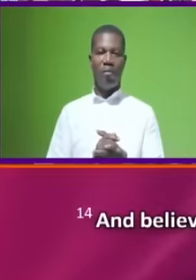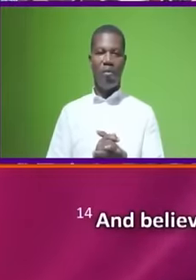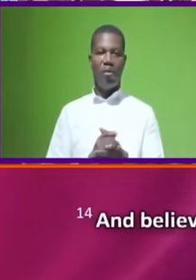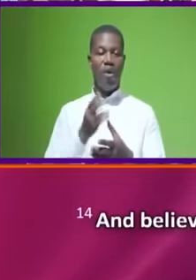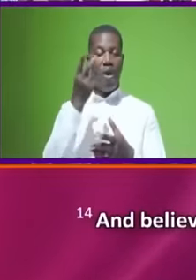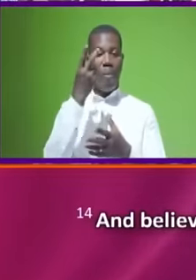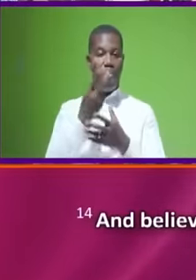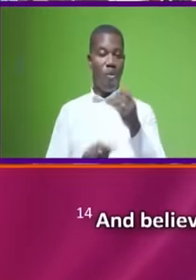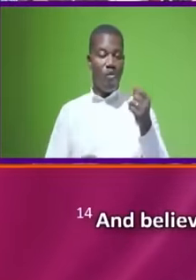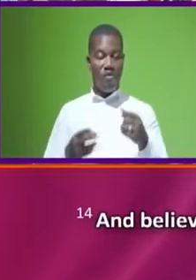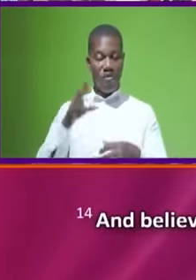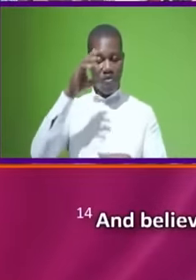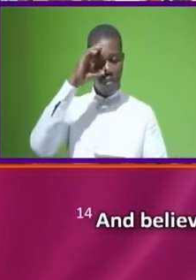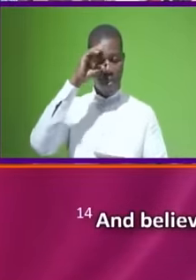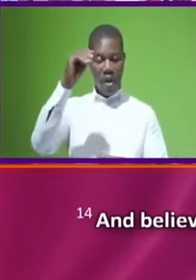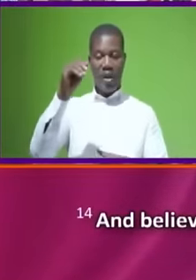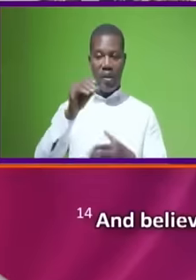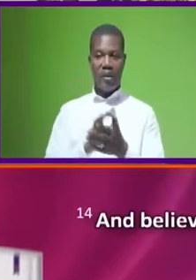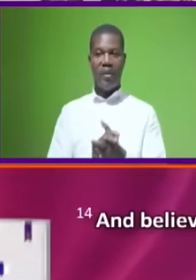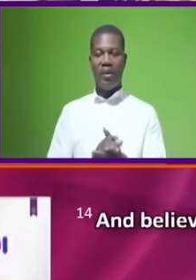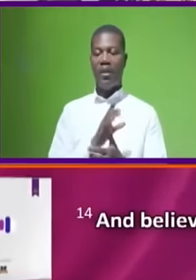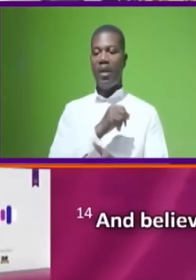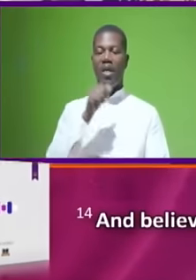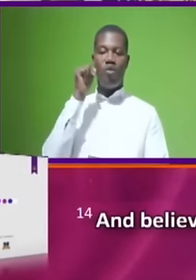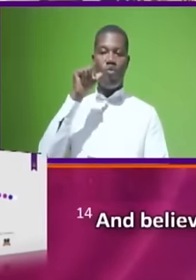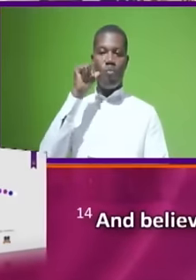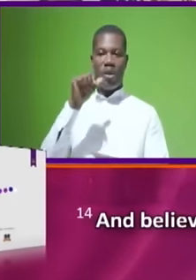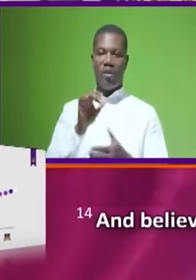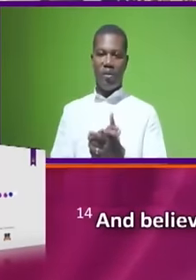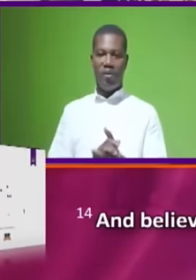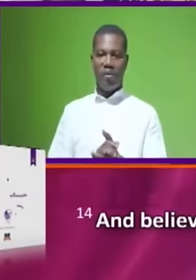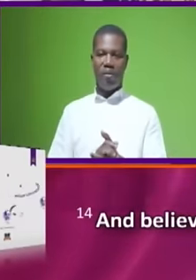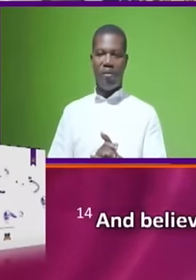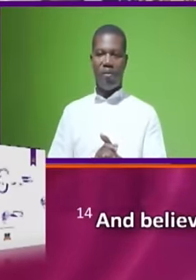men and women. Yes.